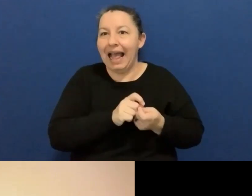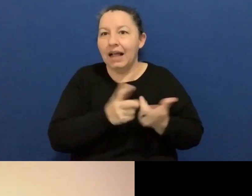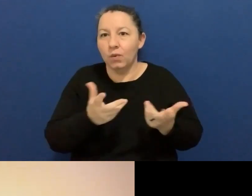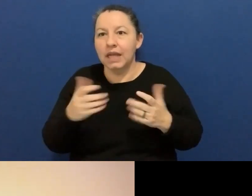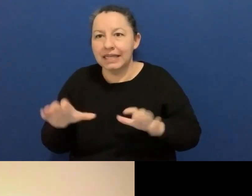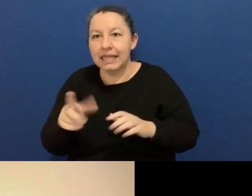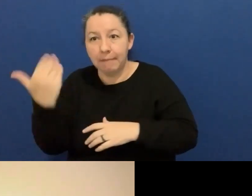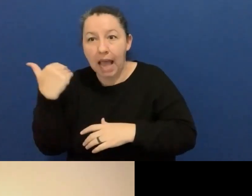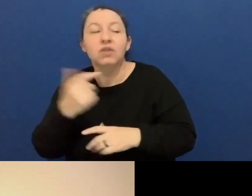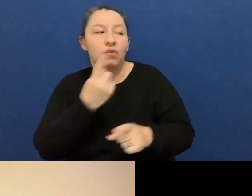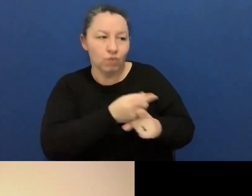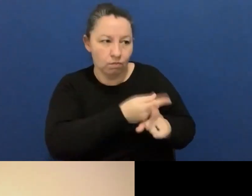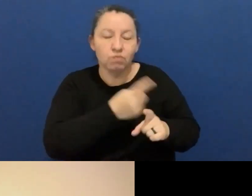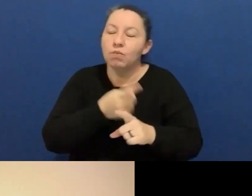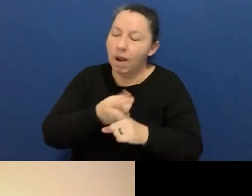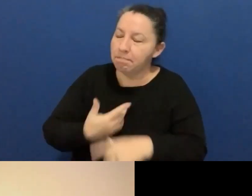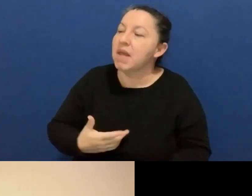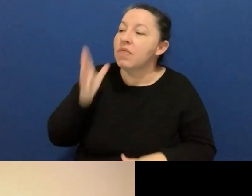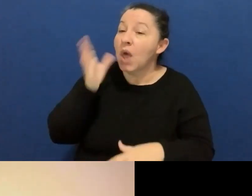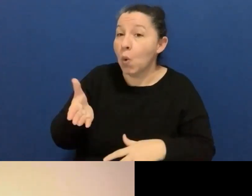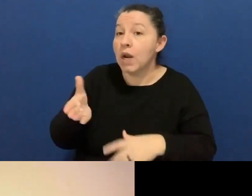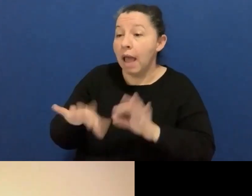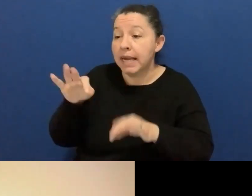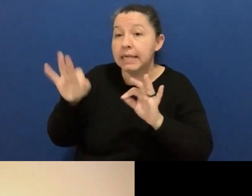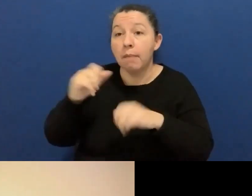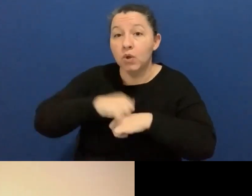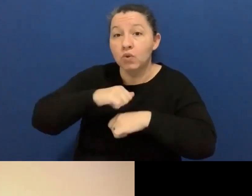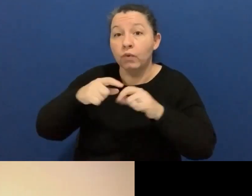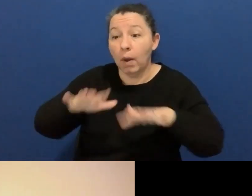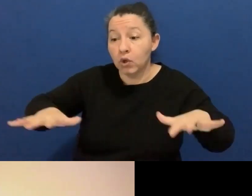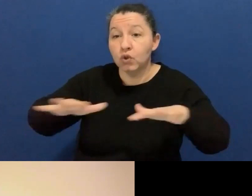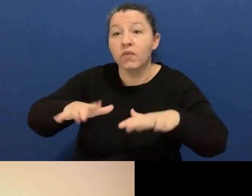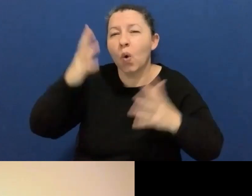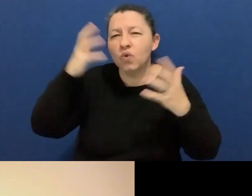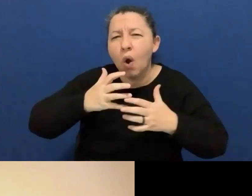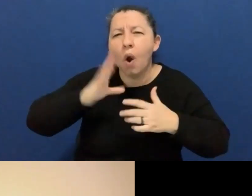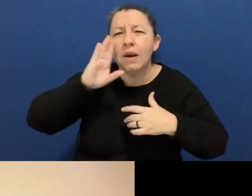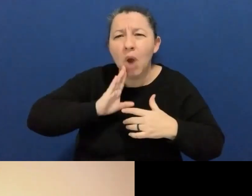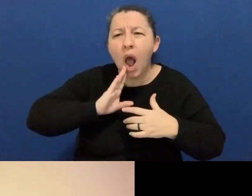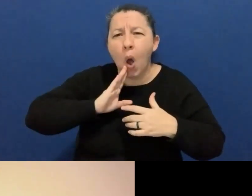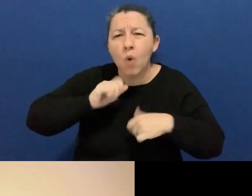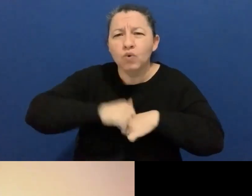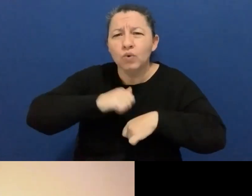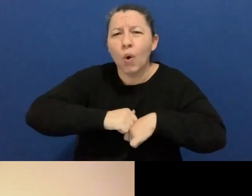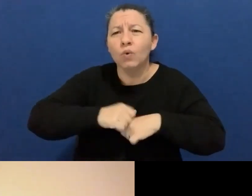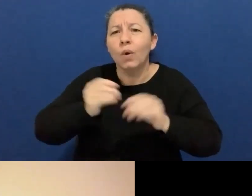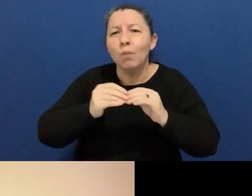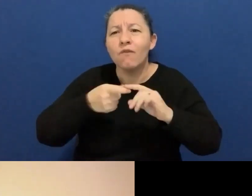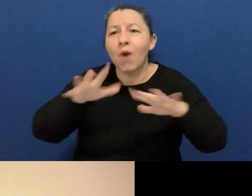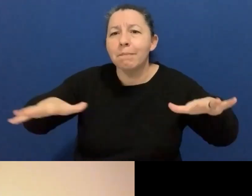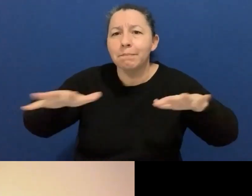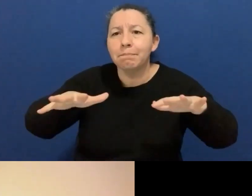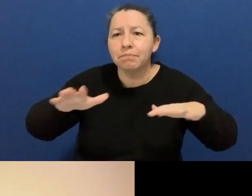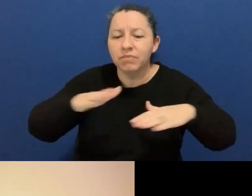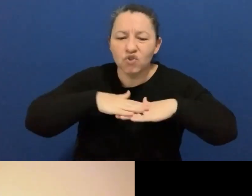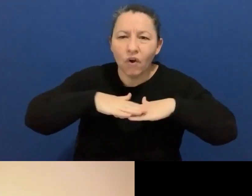picked up the stones directly from the surface. So you have the dark brown stones that were the surface stones, but you also have this lighter pinkish stone that is